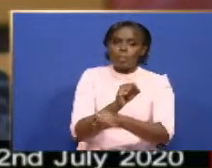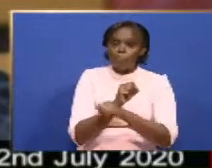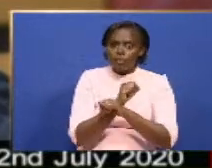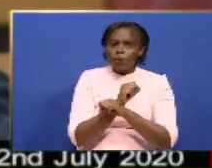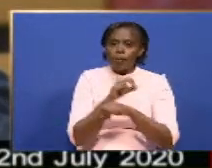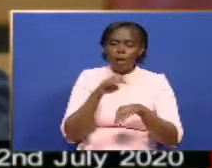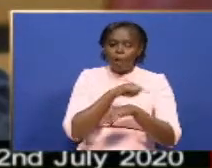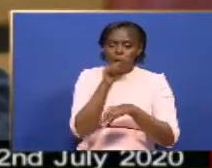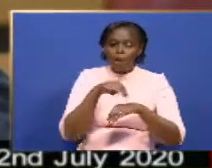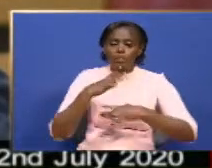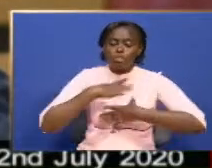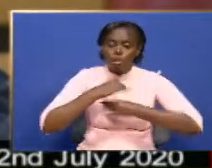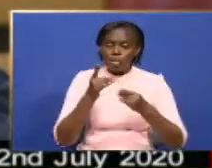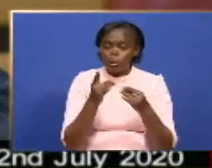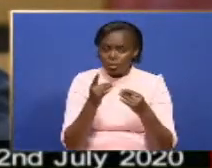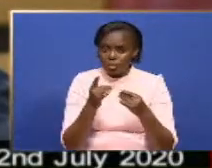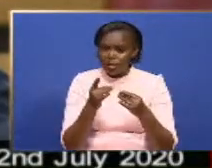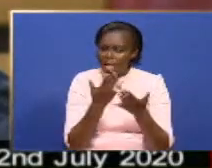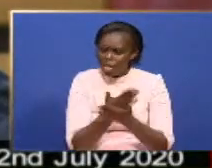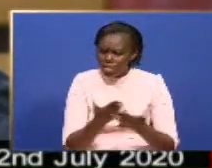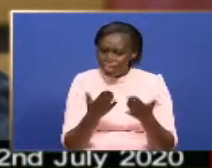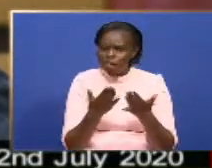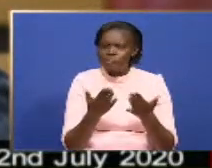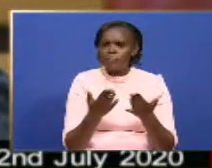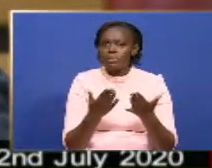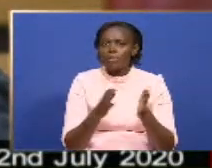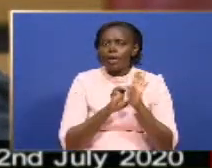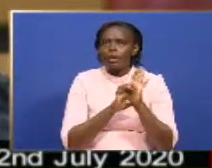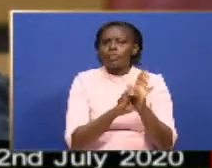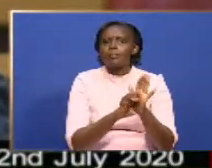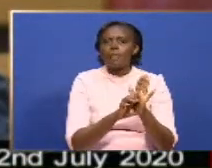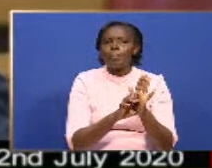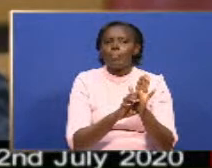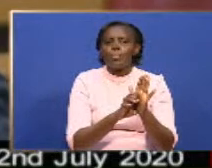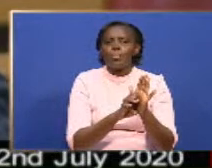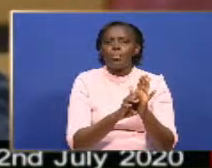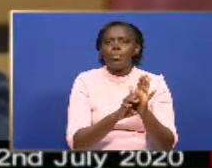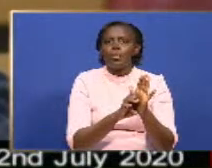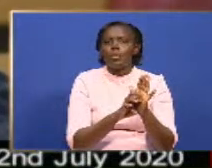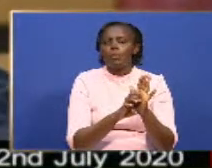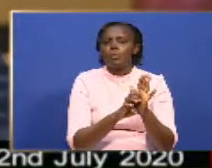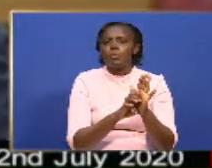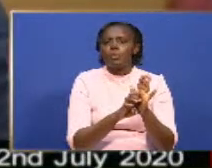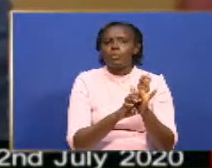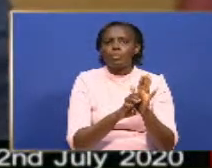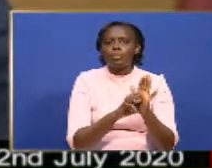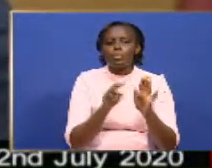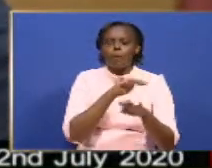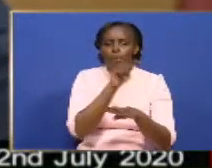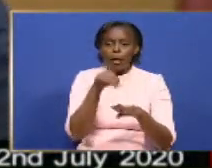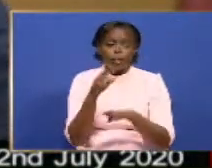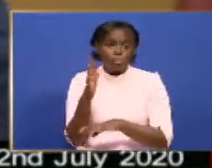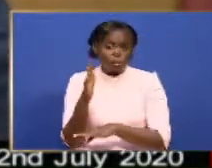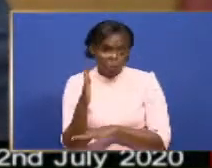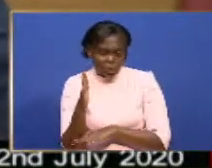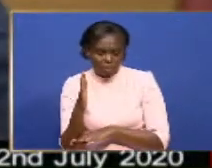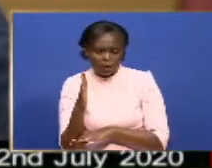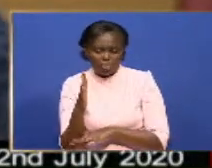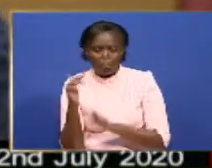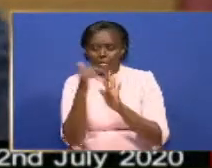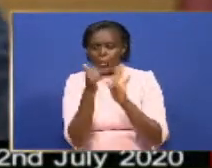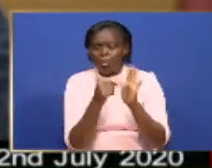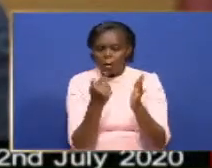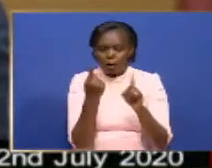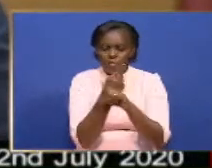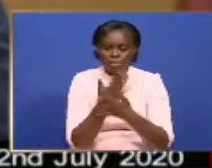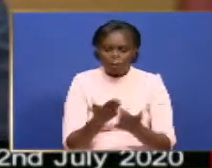national interests. And those are things like what Honorable Manch is talking about, issues of national security and all that. But looking at